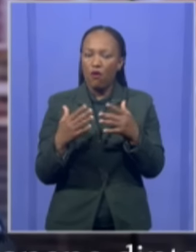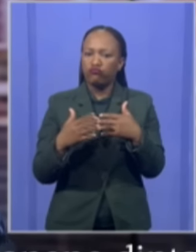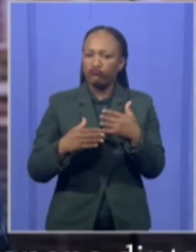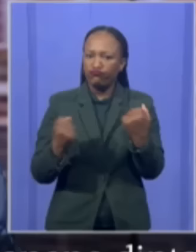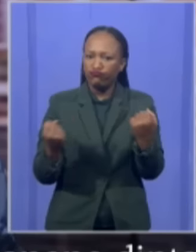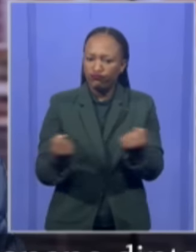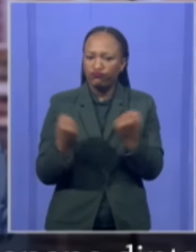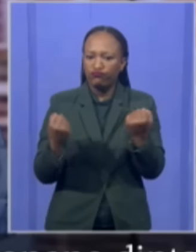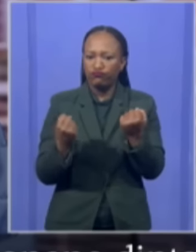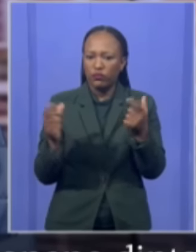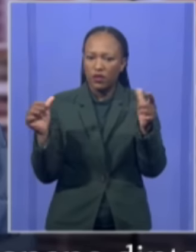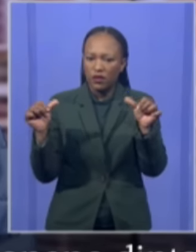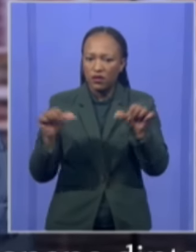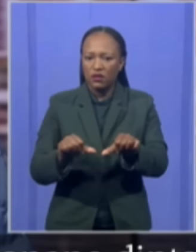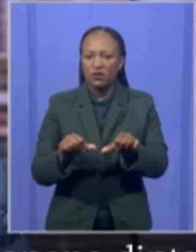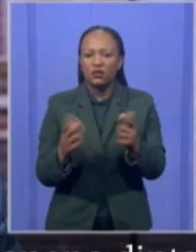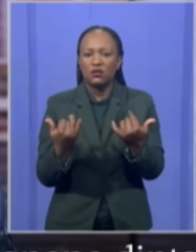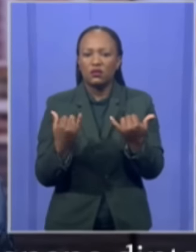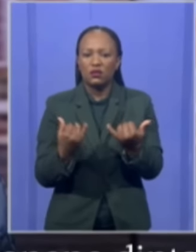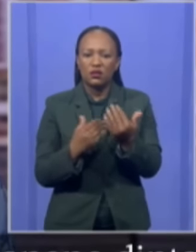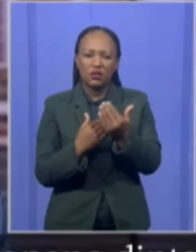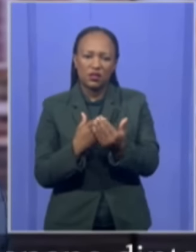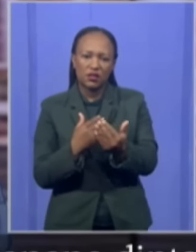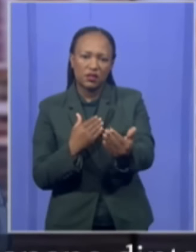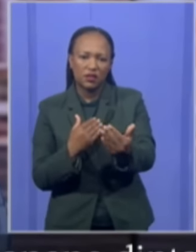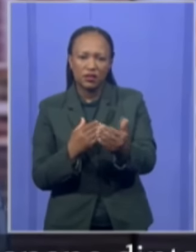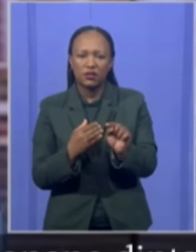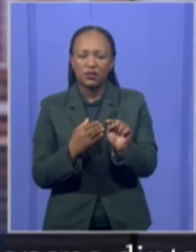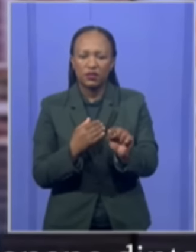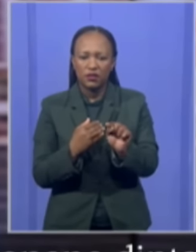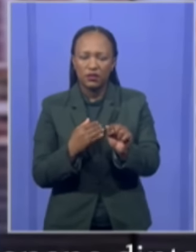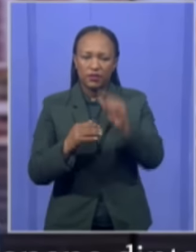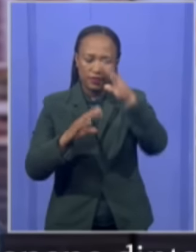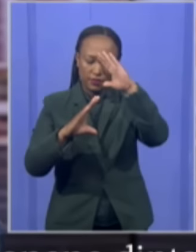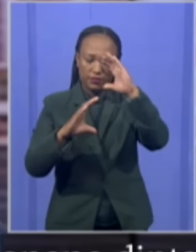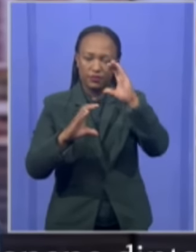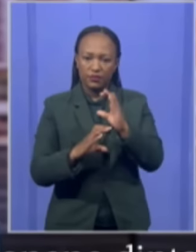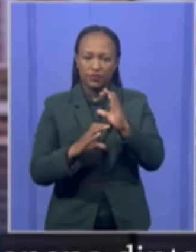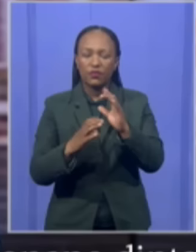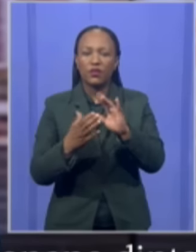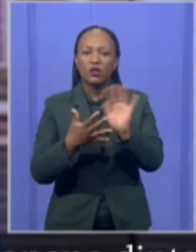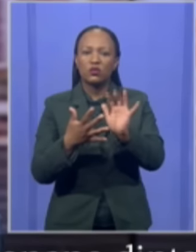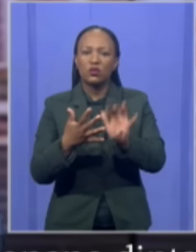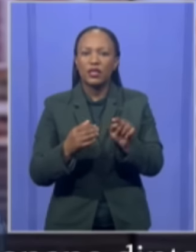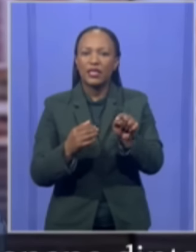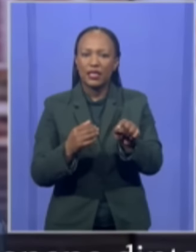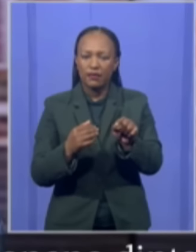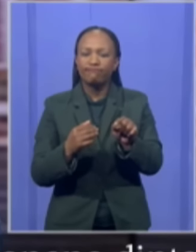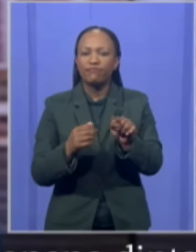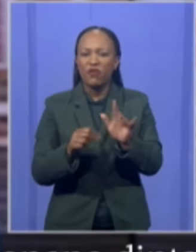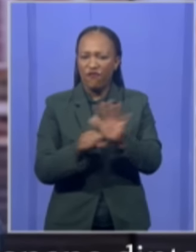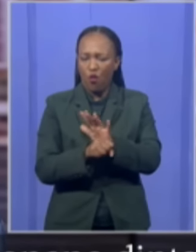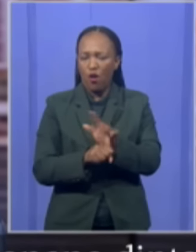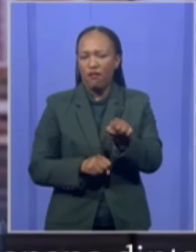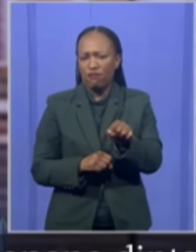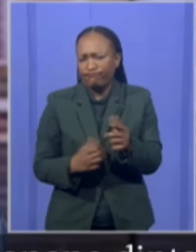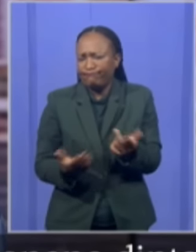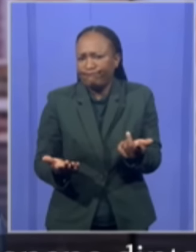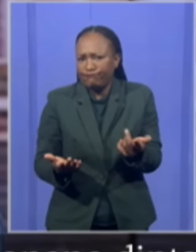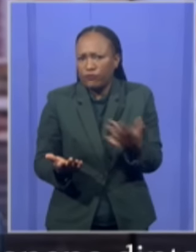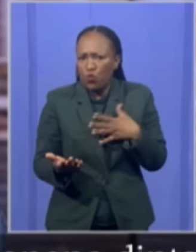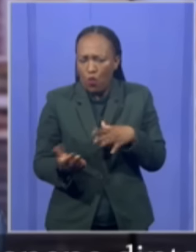in its own tradition. Africa News Global has always focused on exclusive stories. So they wanted to do